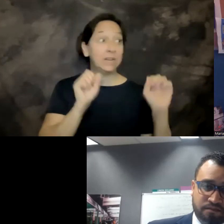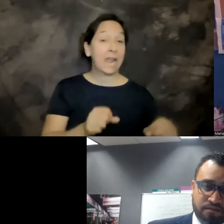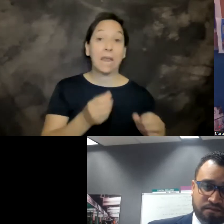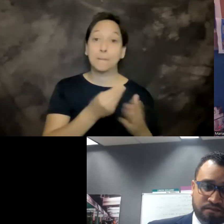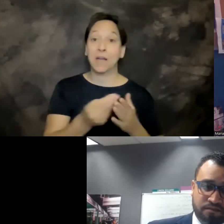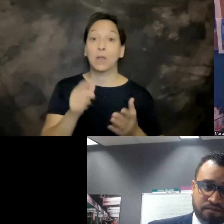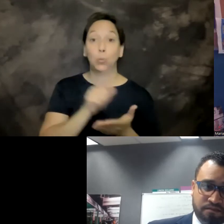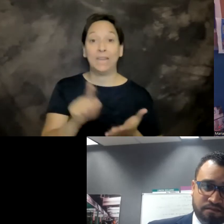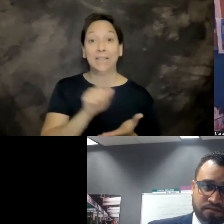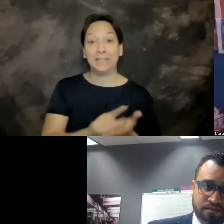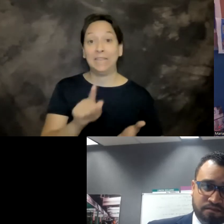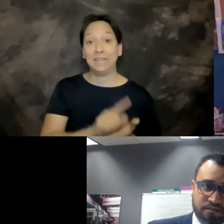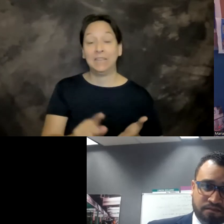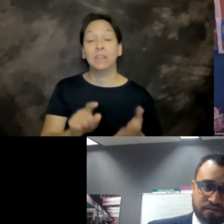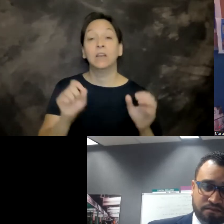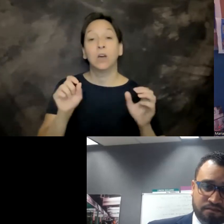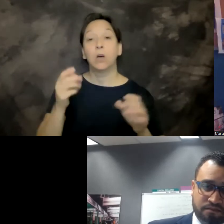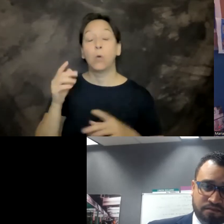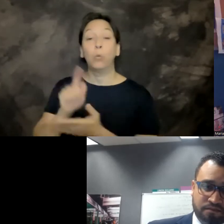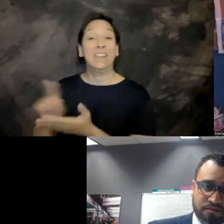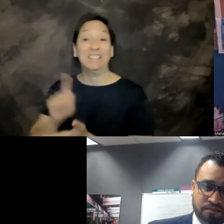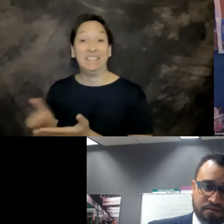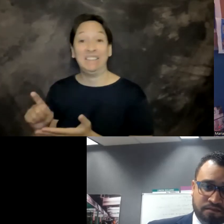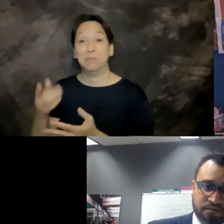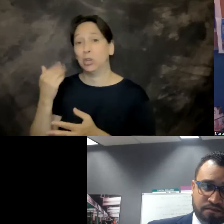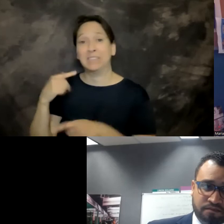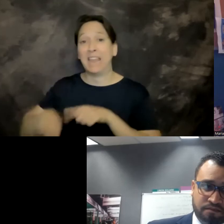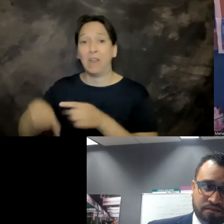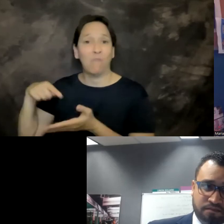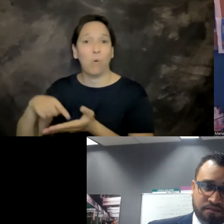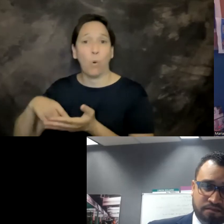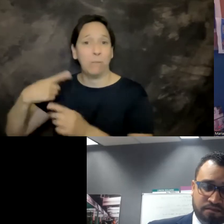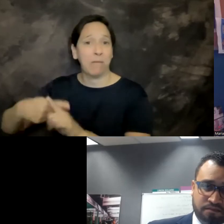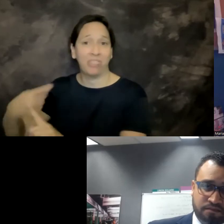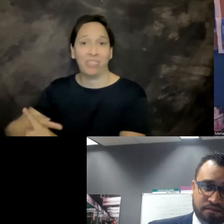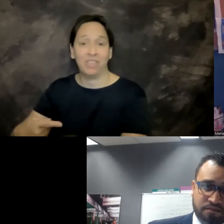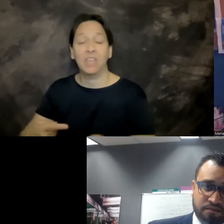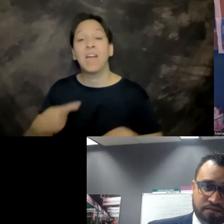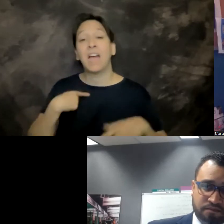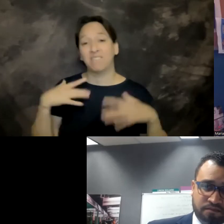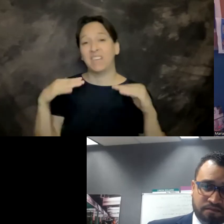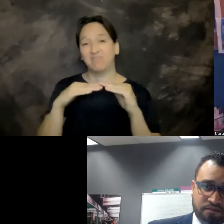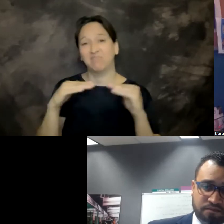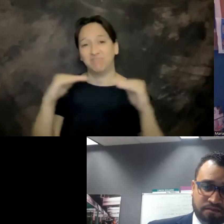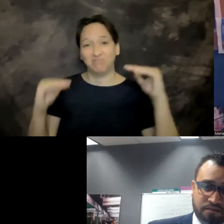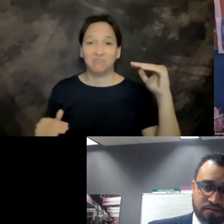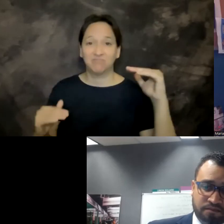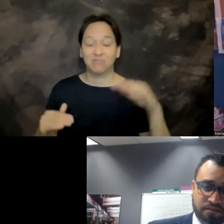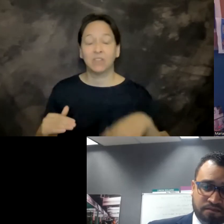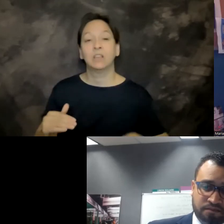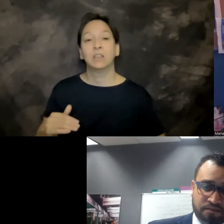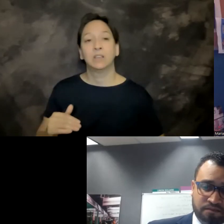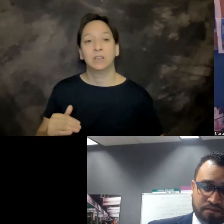pass because that's what they're able to afford, right? There is a discrepancy, and there is a class discrepancy, and it leans into that.